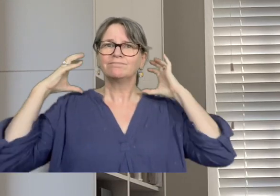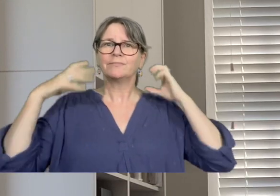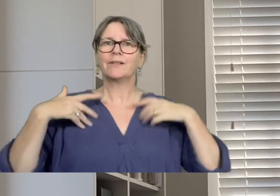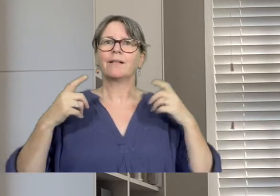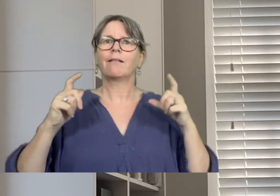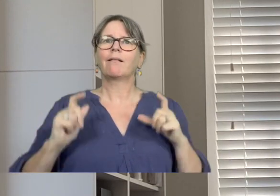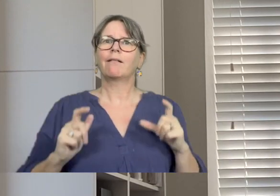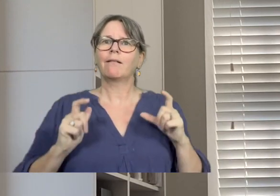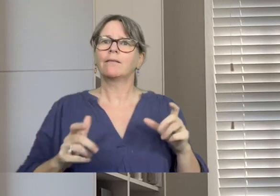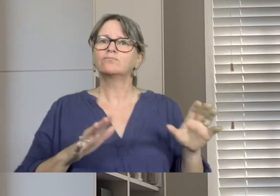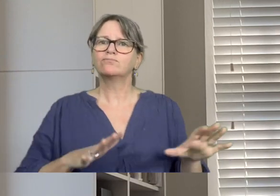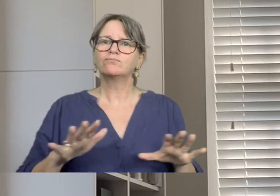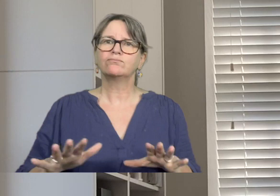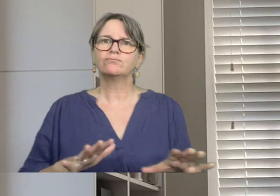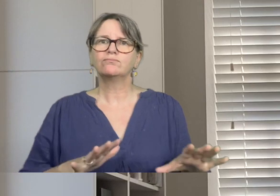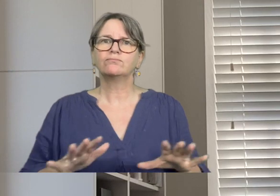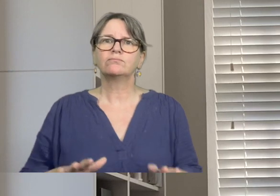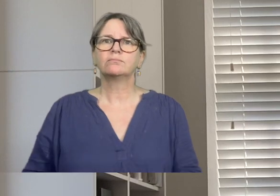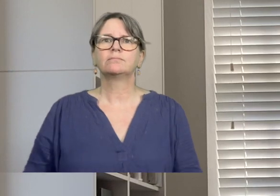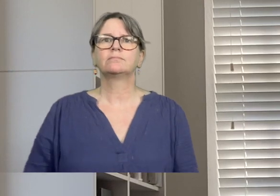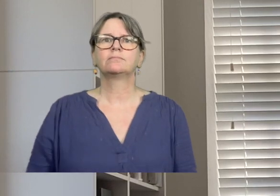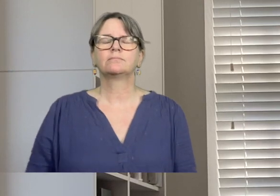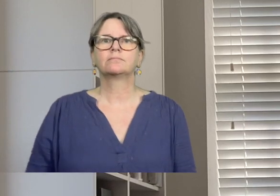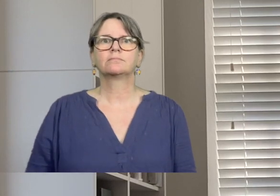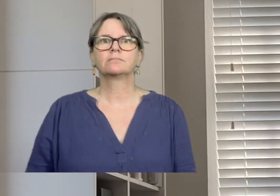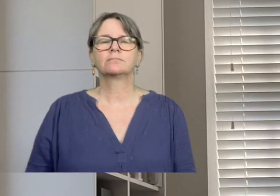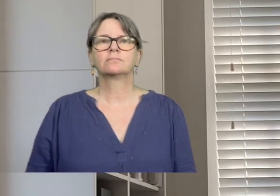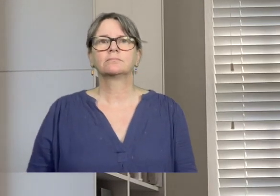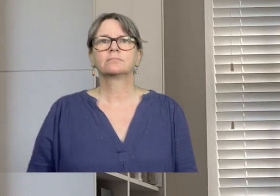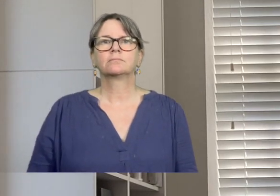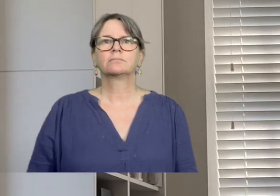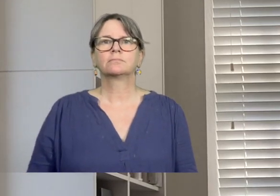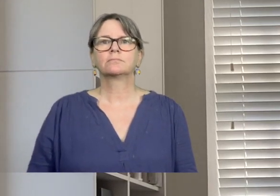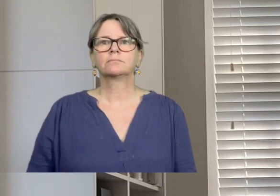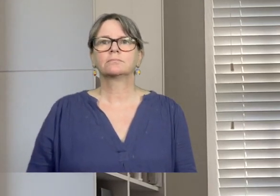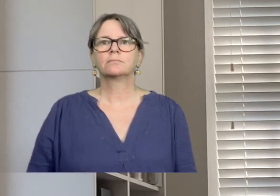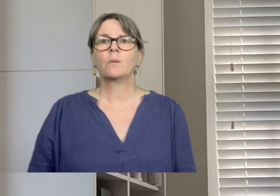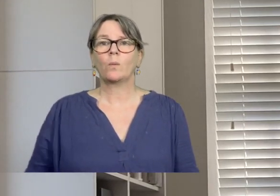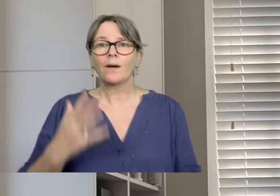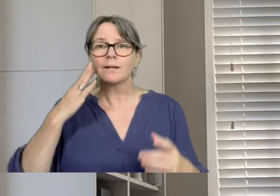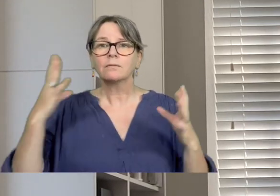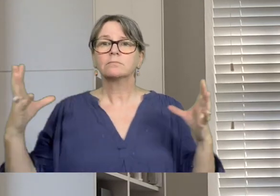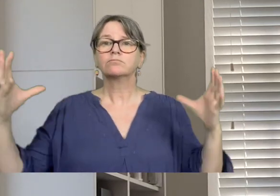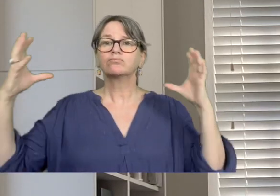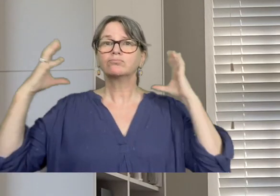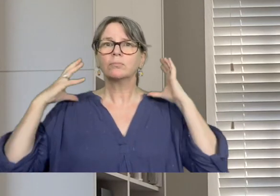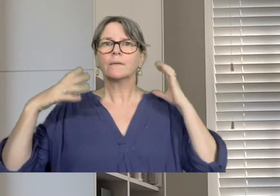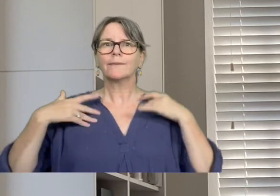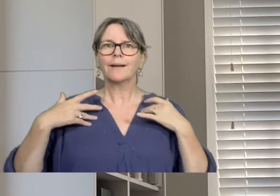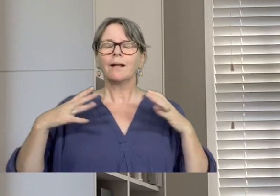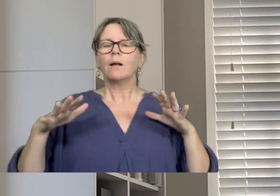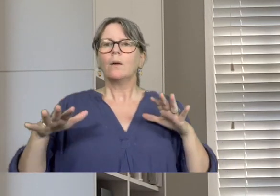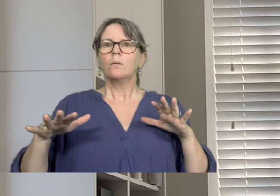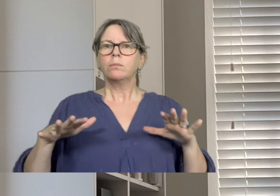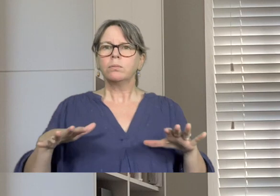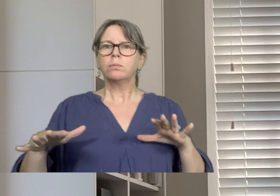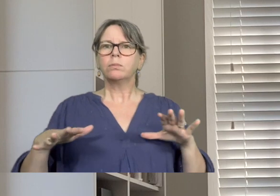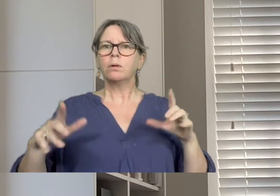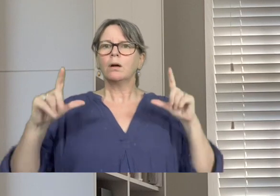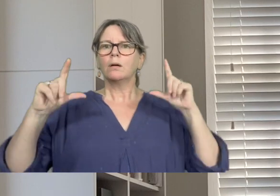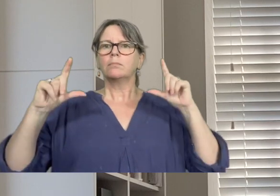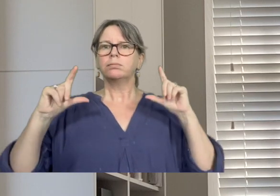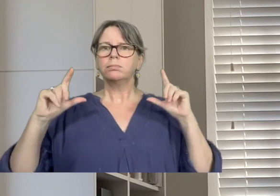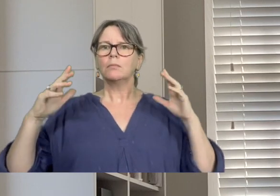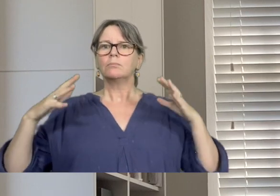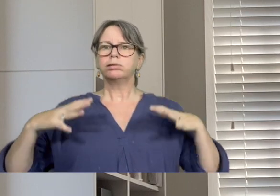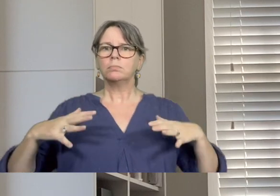not as squishy. So you can take the ball under the head and have a moment of settling here. I'm going to whiz through it,